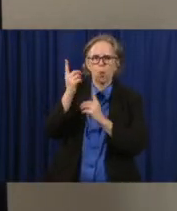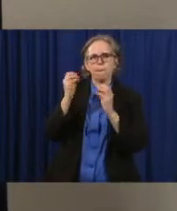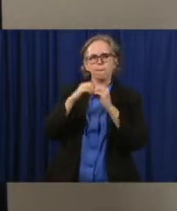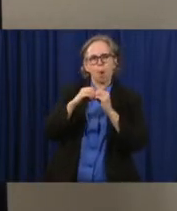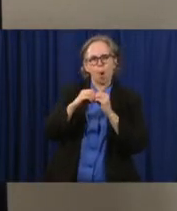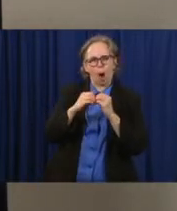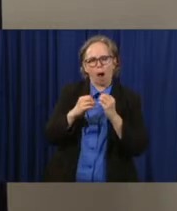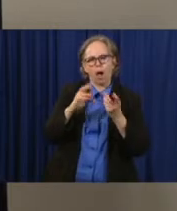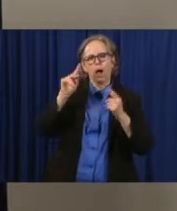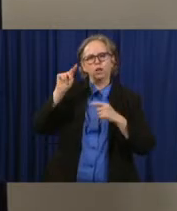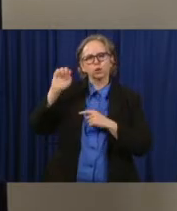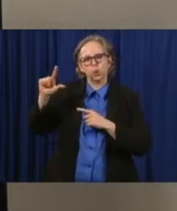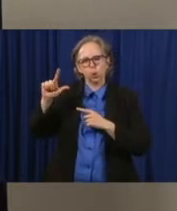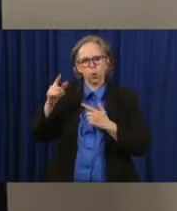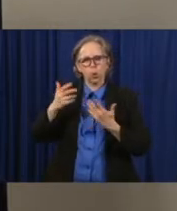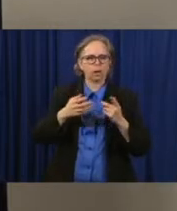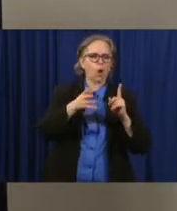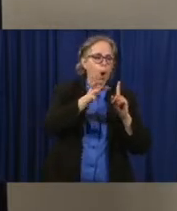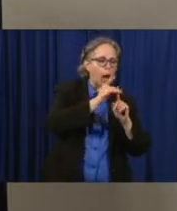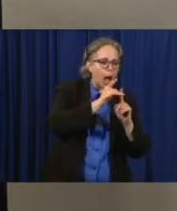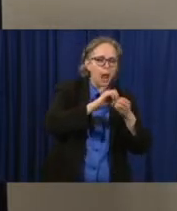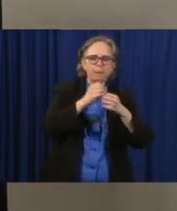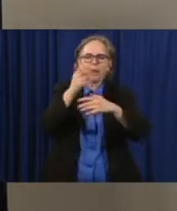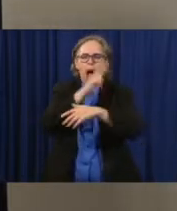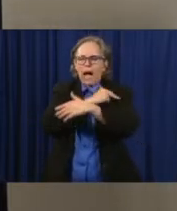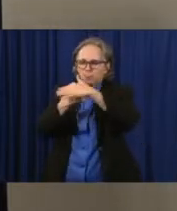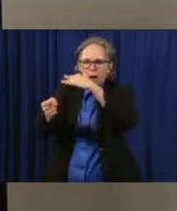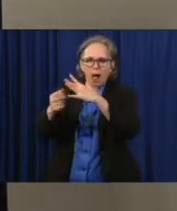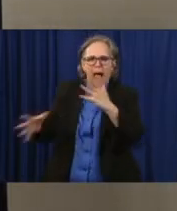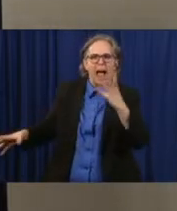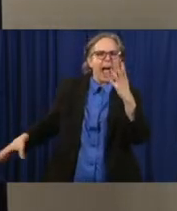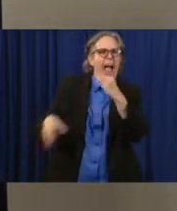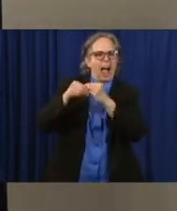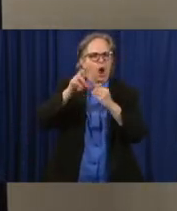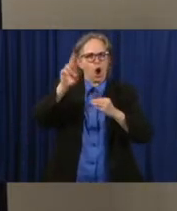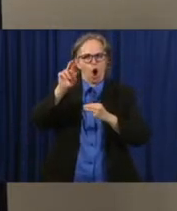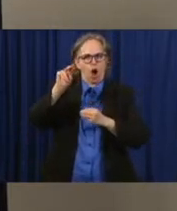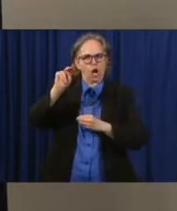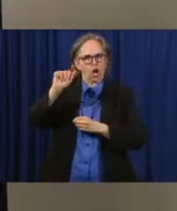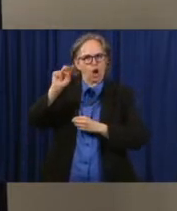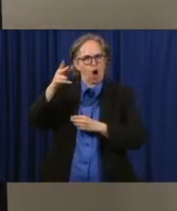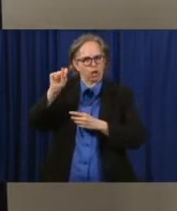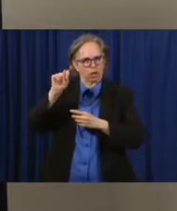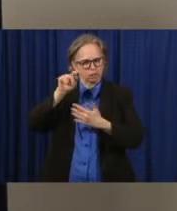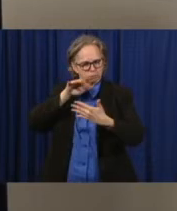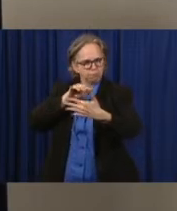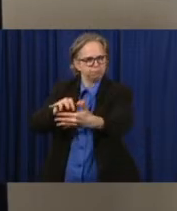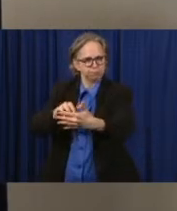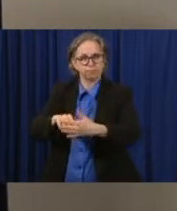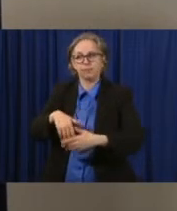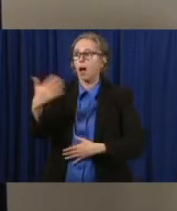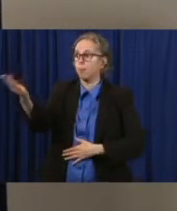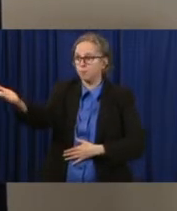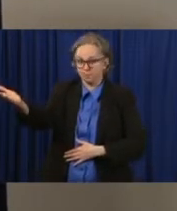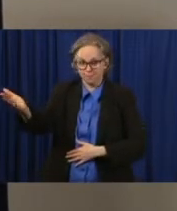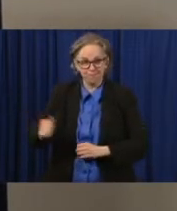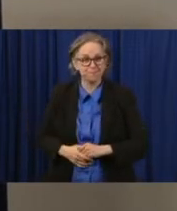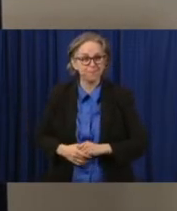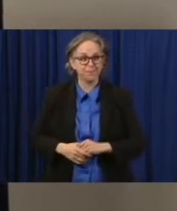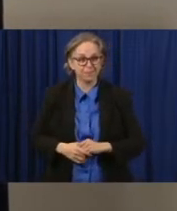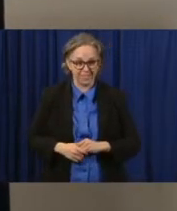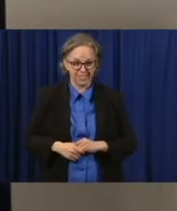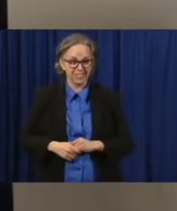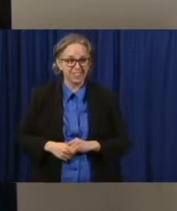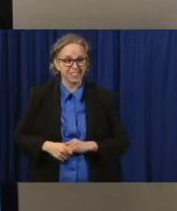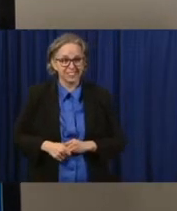hospitalizations, and I'll teach you more of the numbers we're following in the days to come. Next slide. I do want to share this very nice